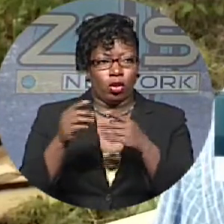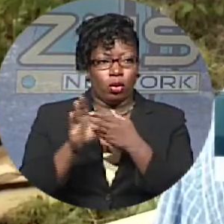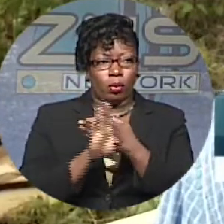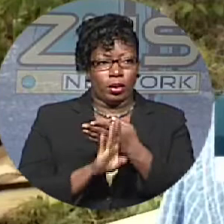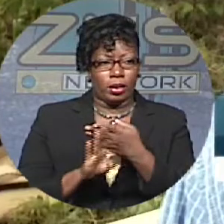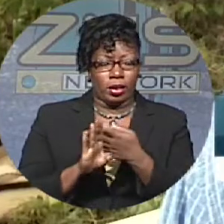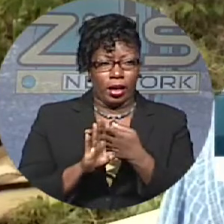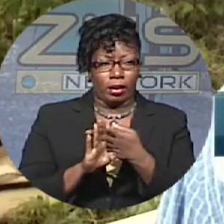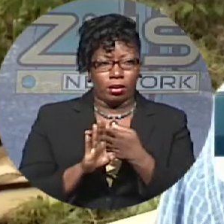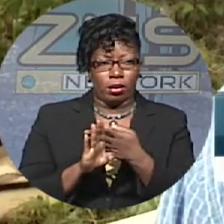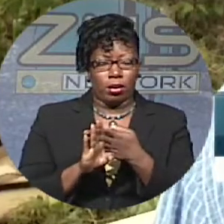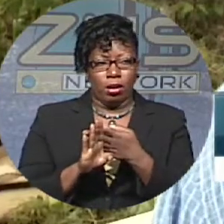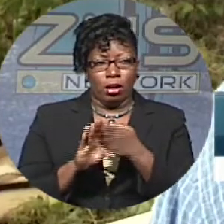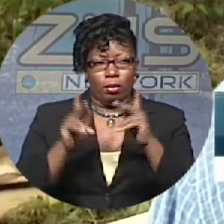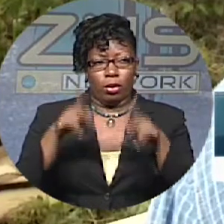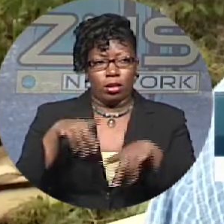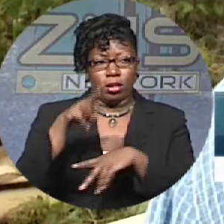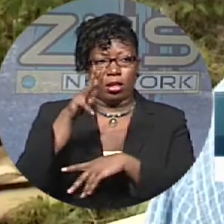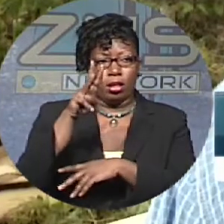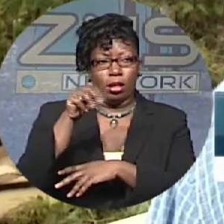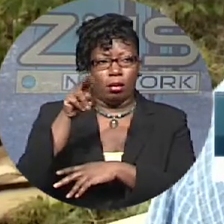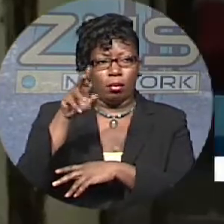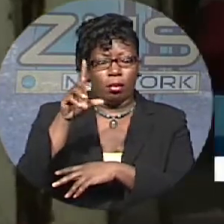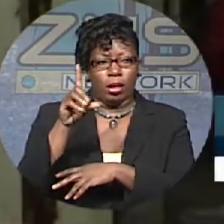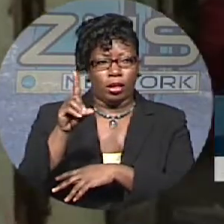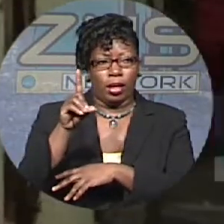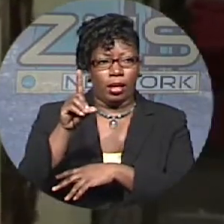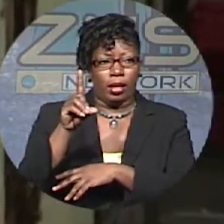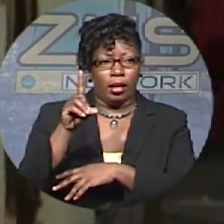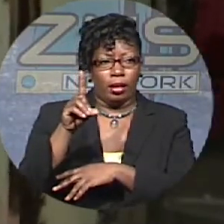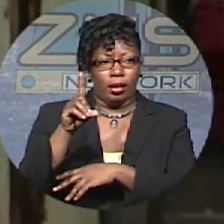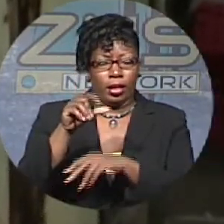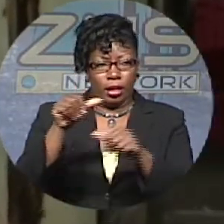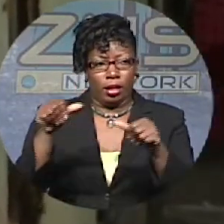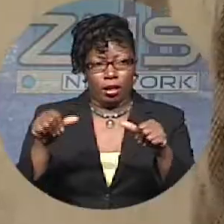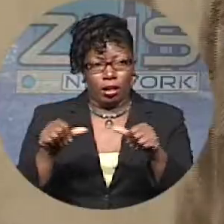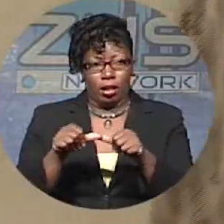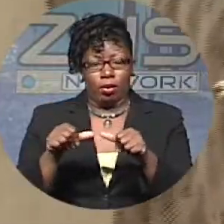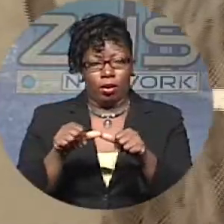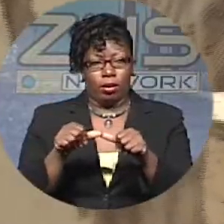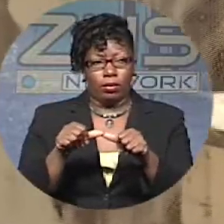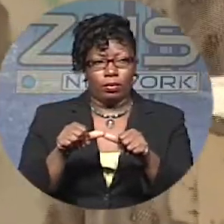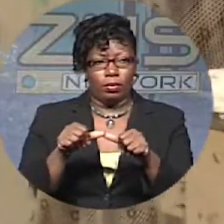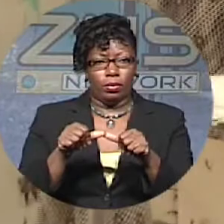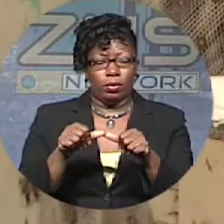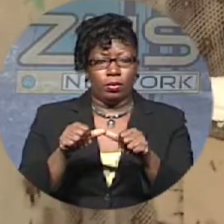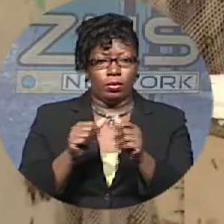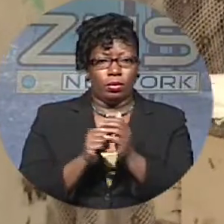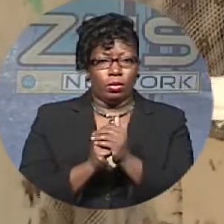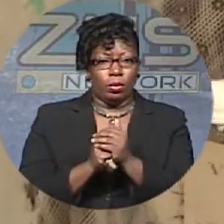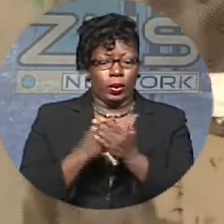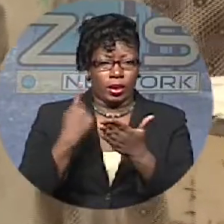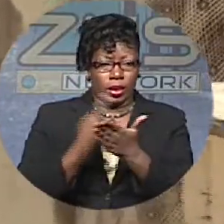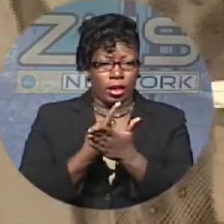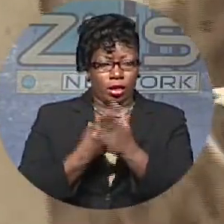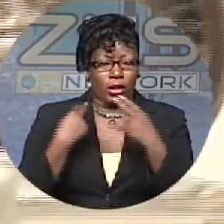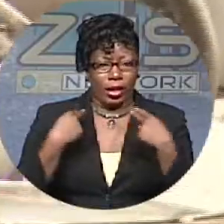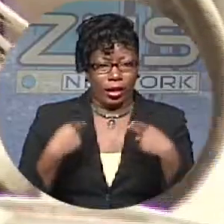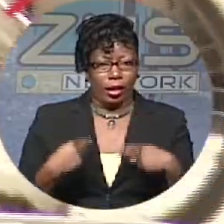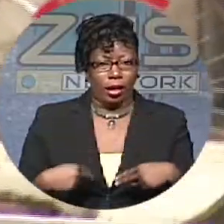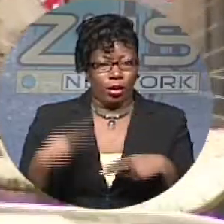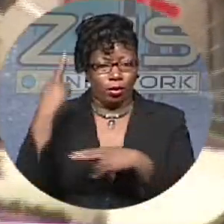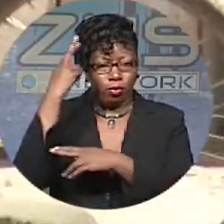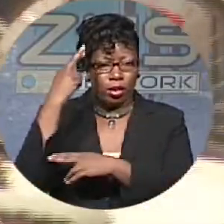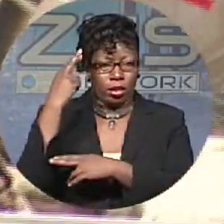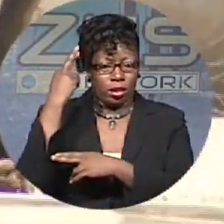mud and pigeon peas. And so when we address matters pertaining to the mud, we address it on a health perspective.